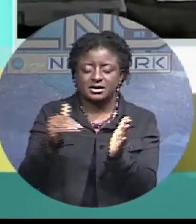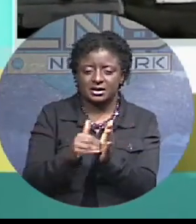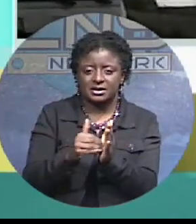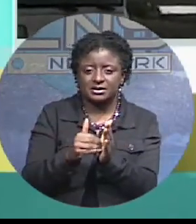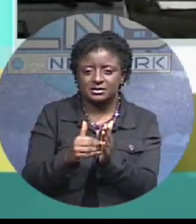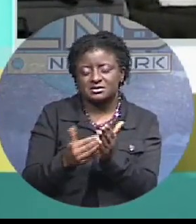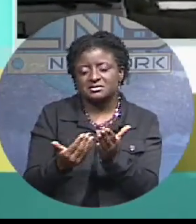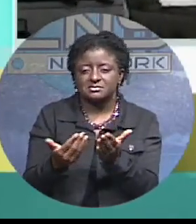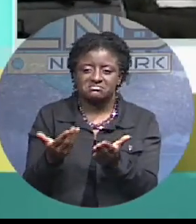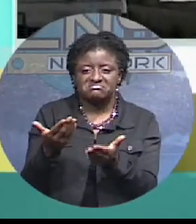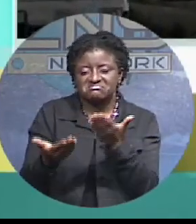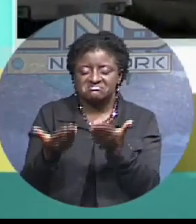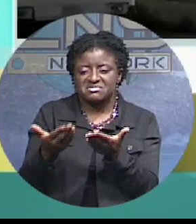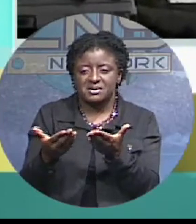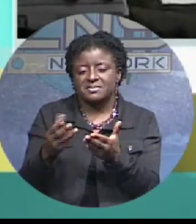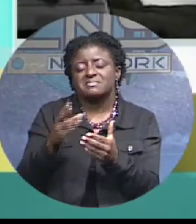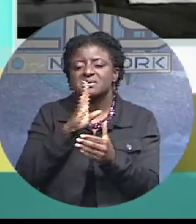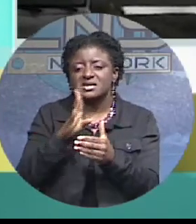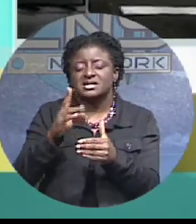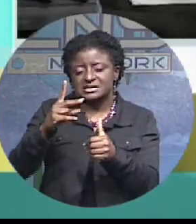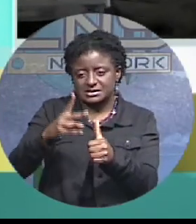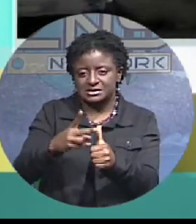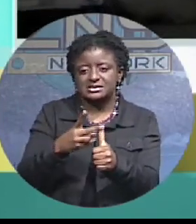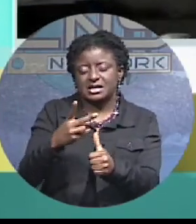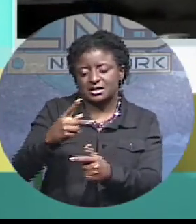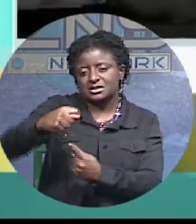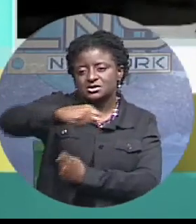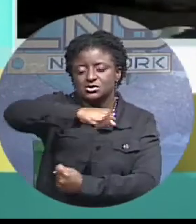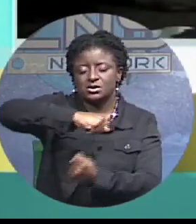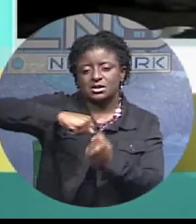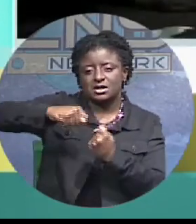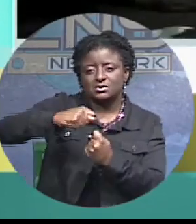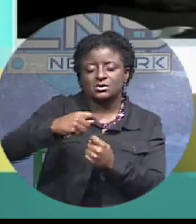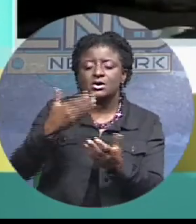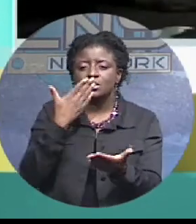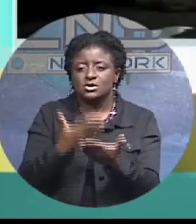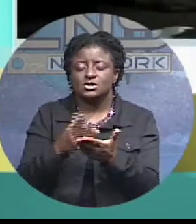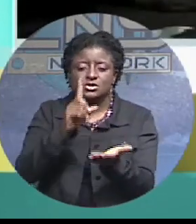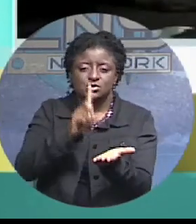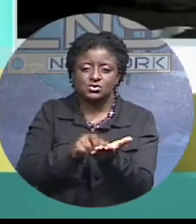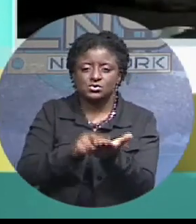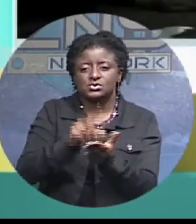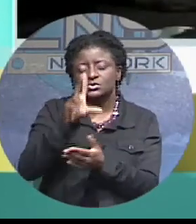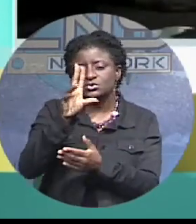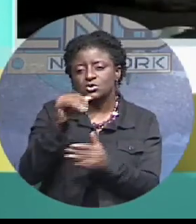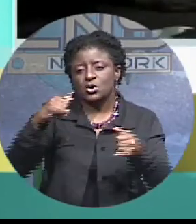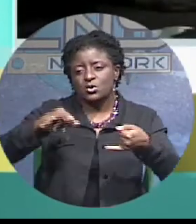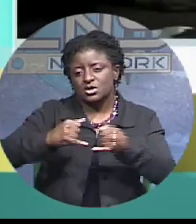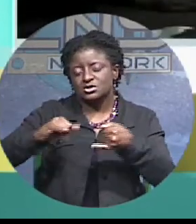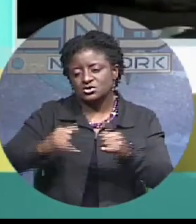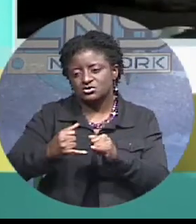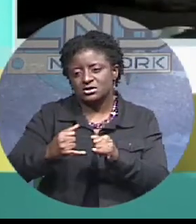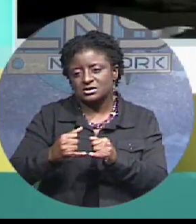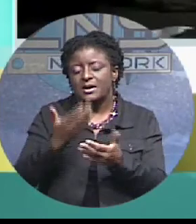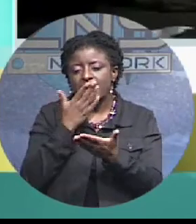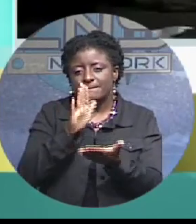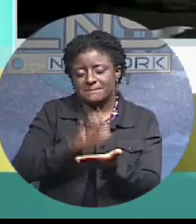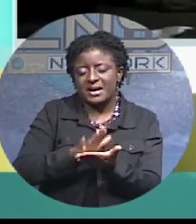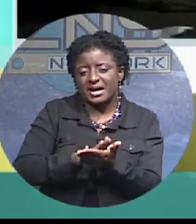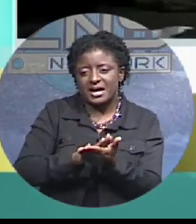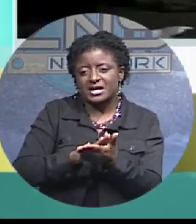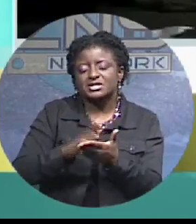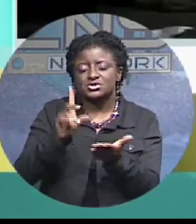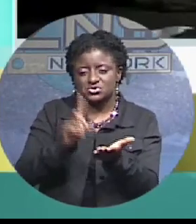second twister may have formed. Now, the good news is there were no injuries. The bad news, current conditions may be perfect for more